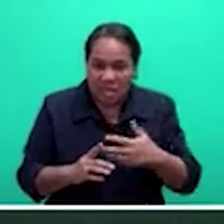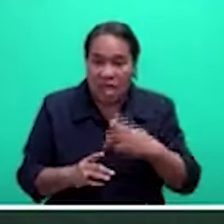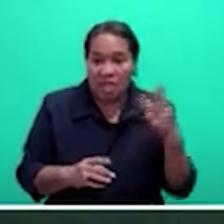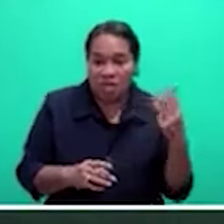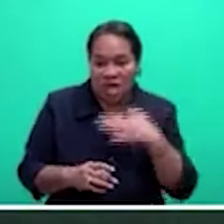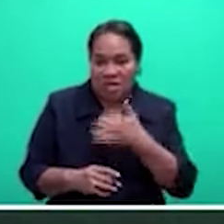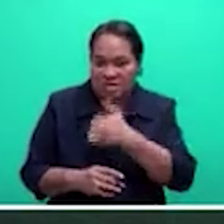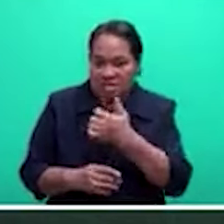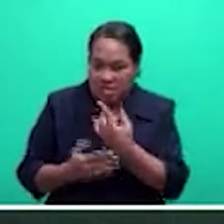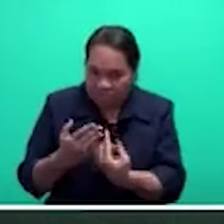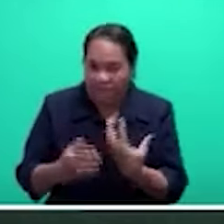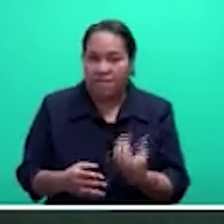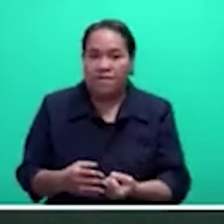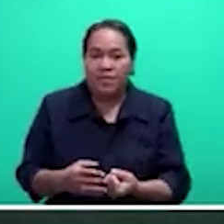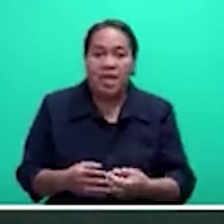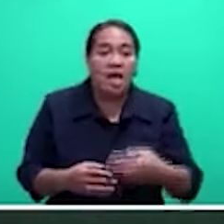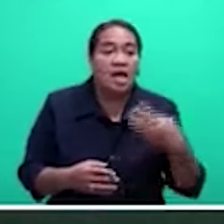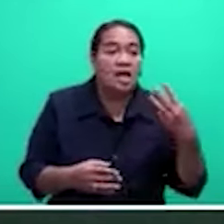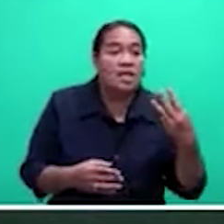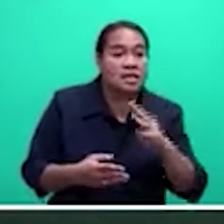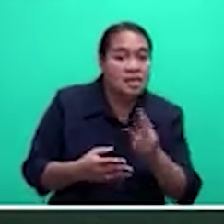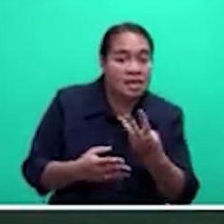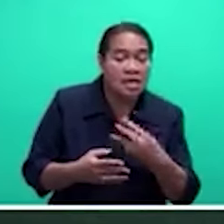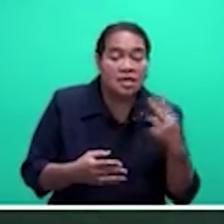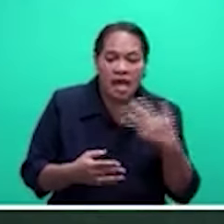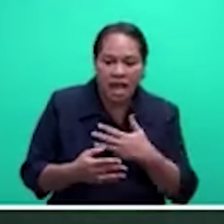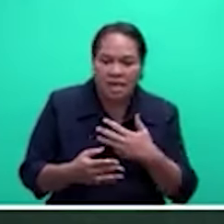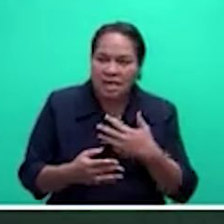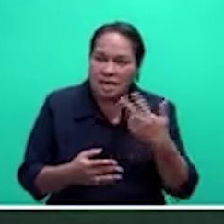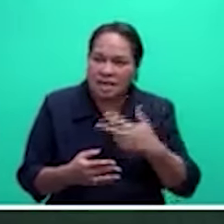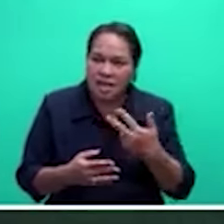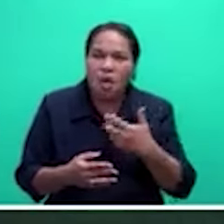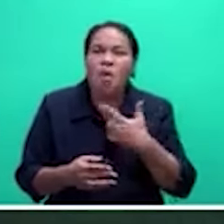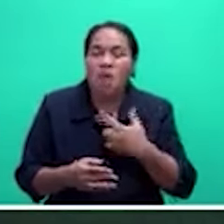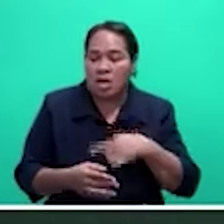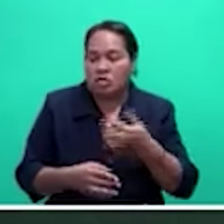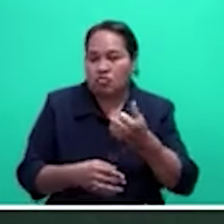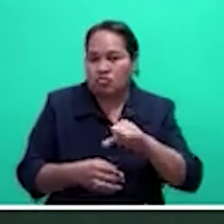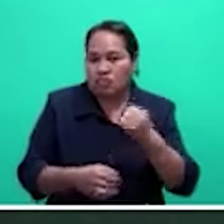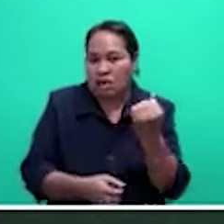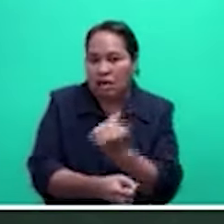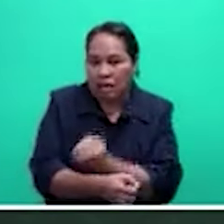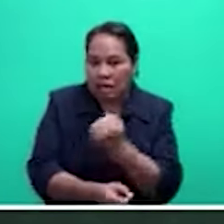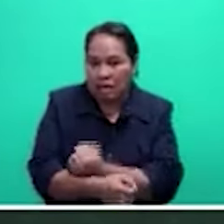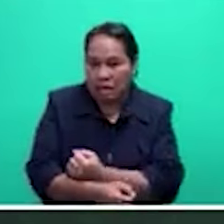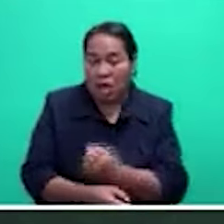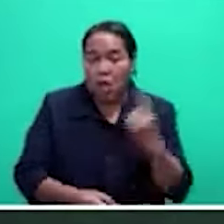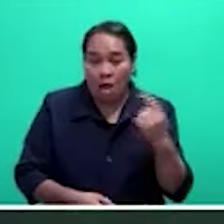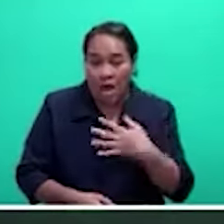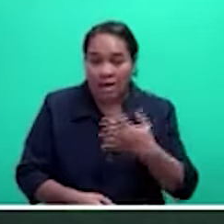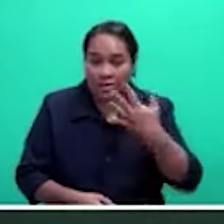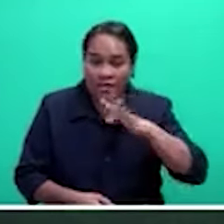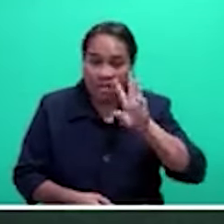theft, 280 cases, unlawful possession of illicit drugs, 153 cases, burglary